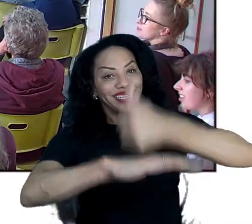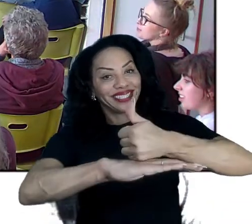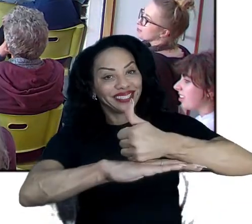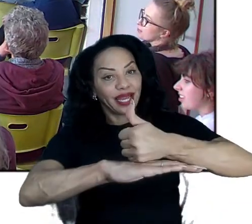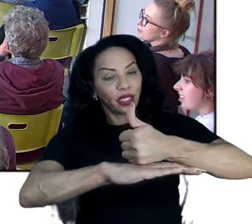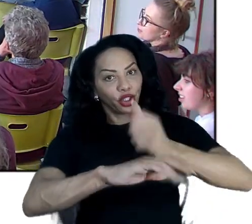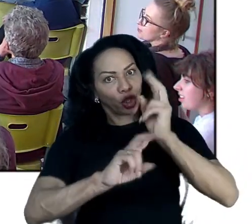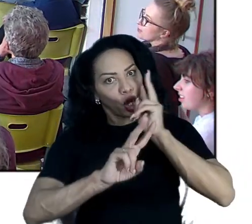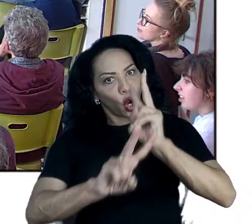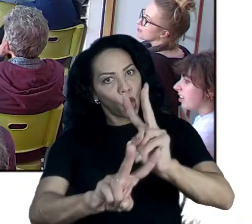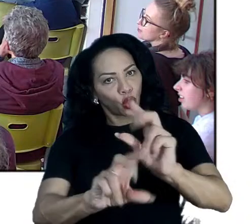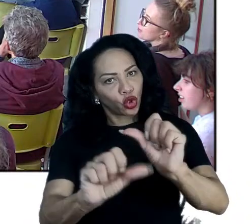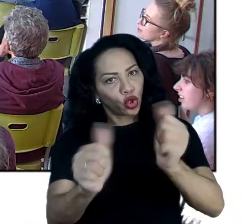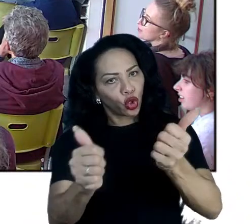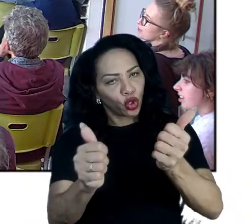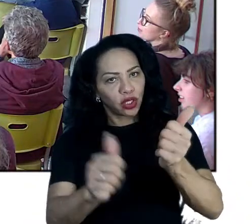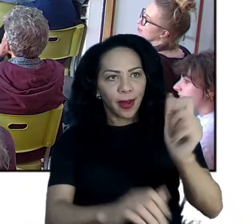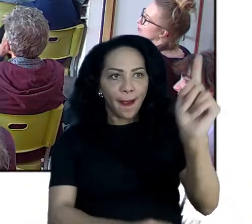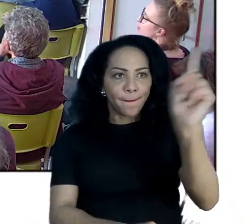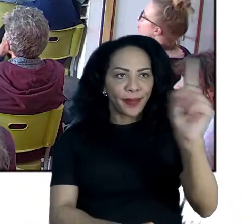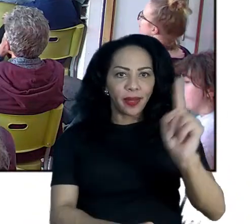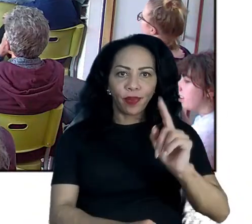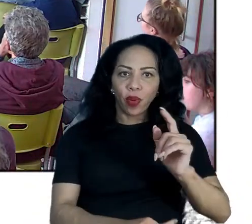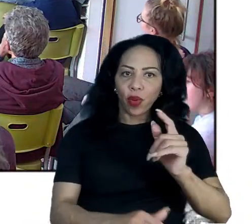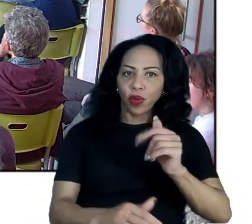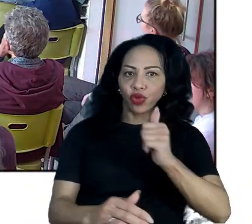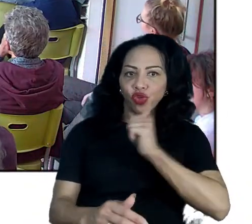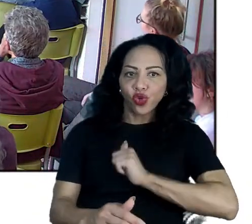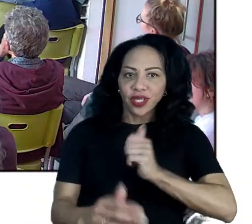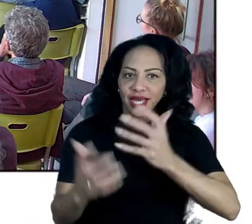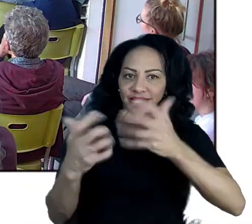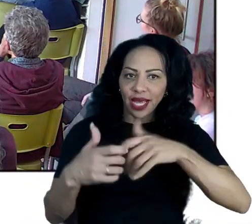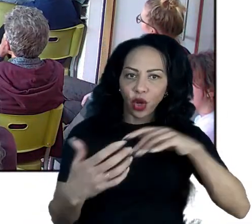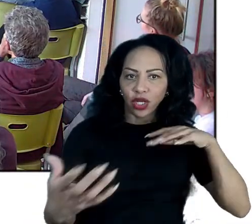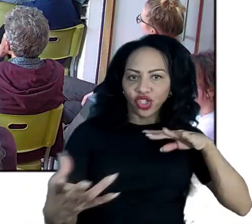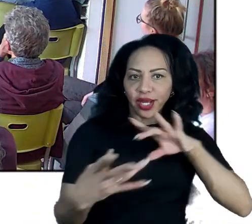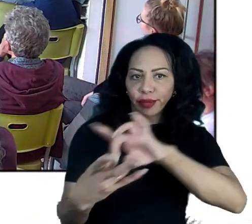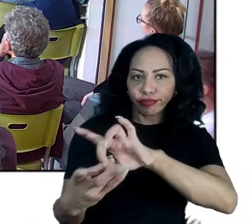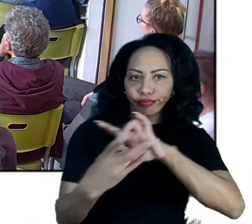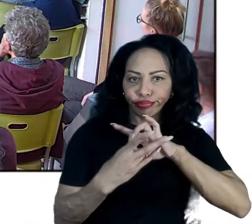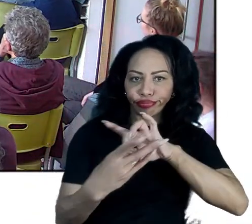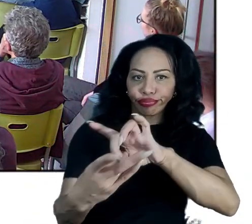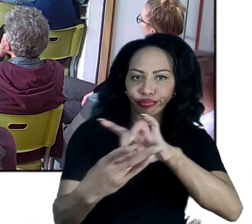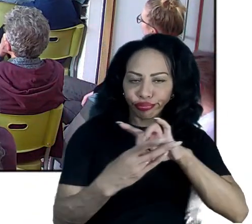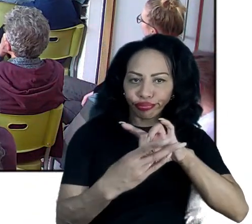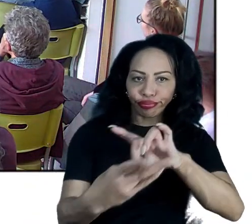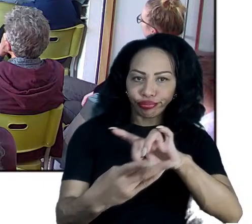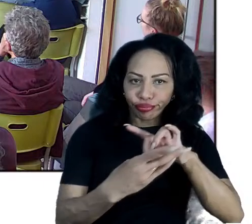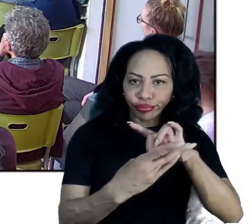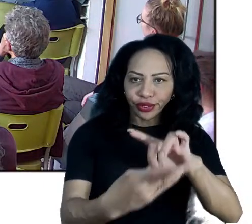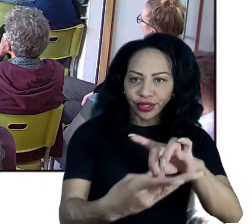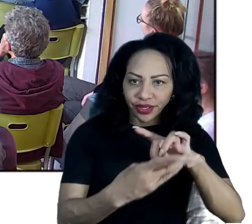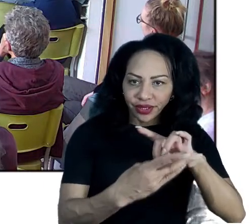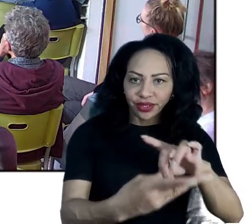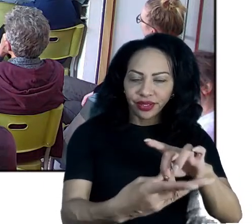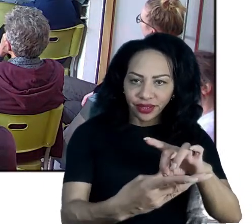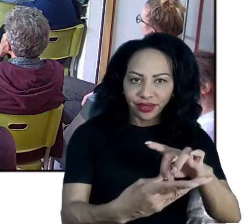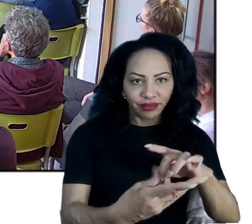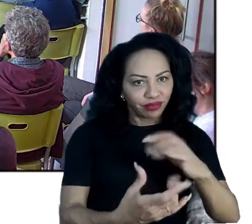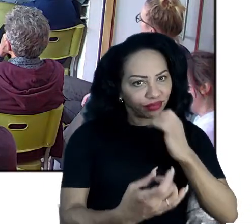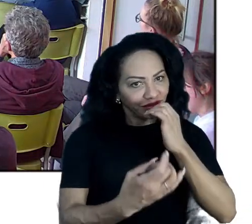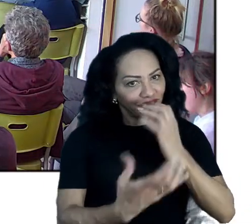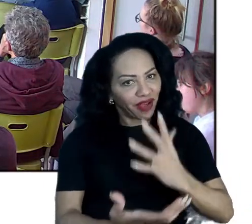are interacting with the technology is really very enlightening. Because when you think about it, possibly people don't interact